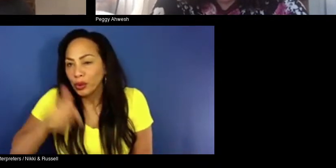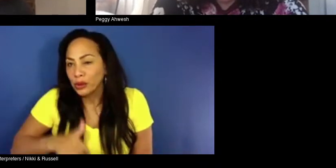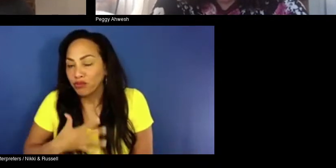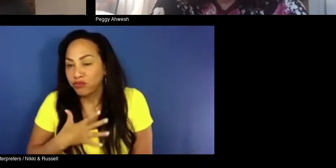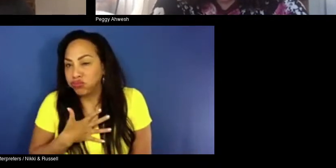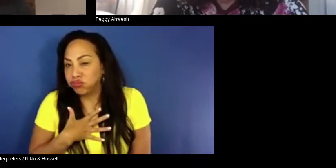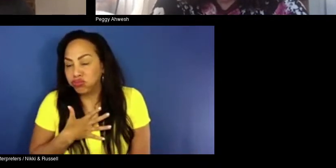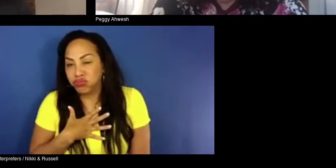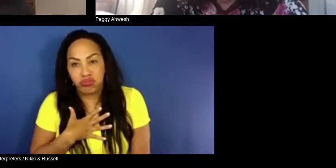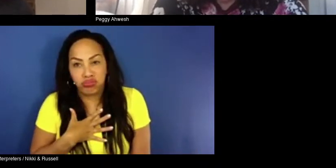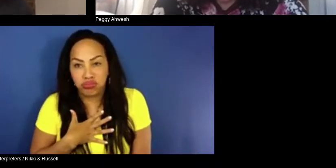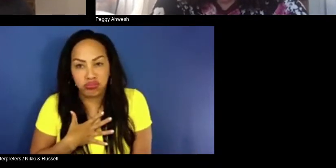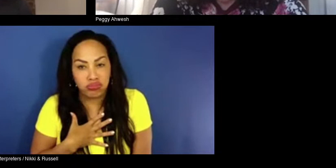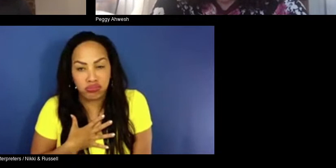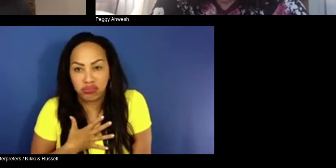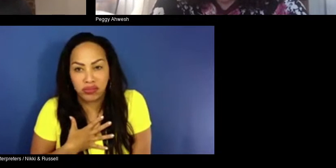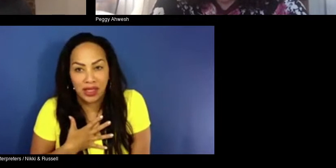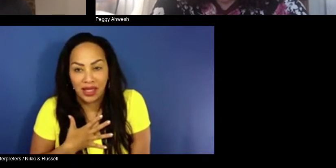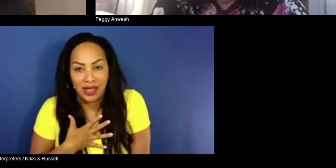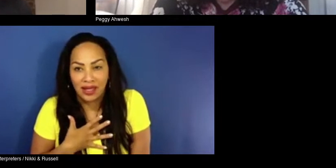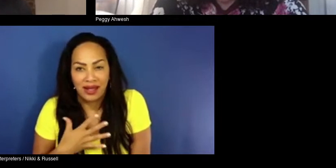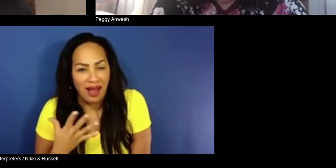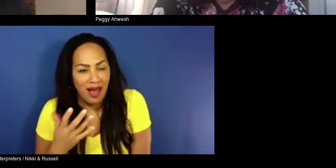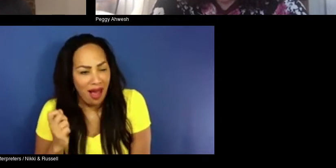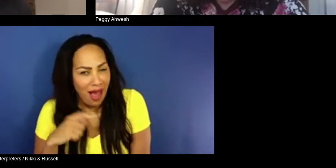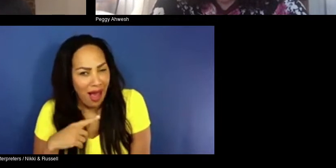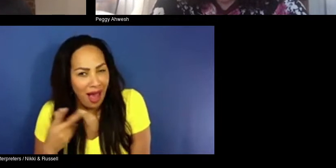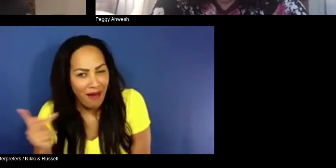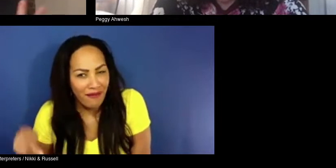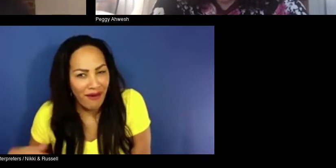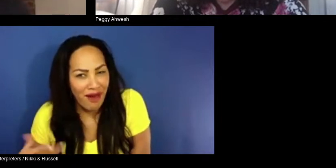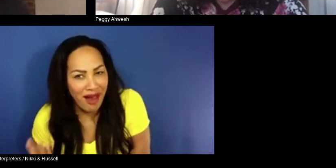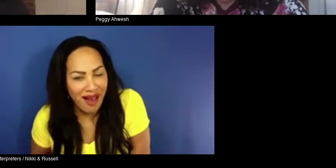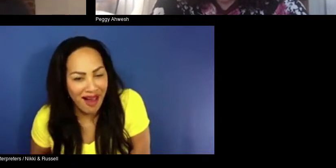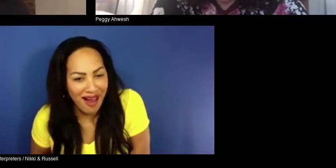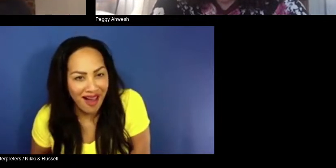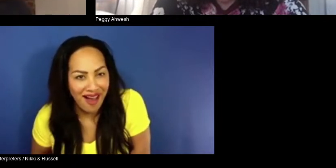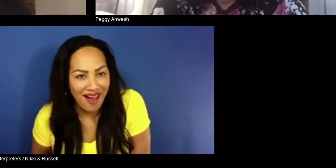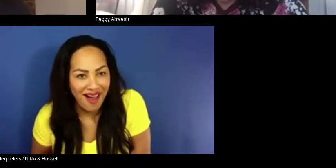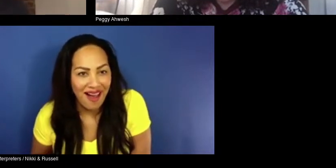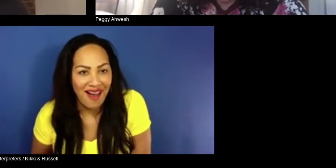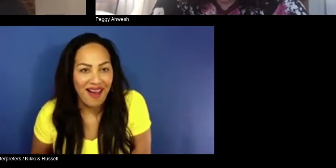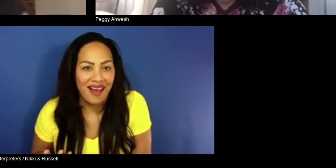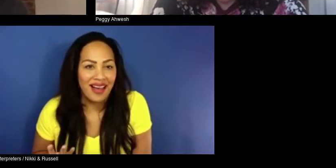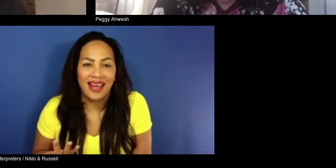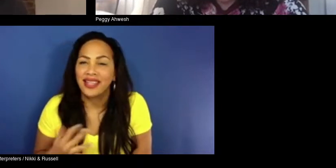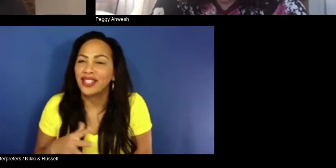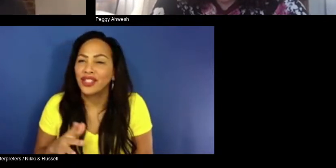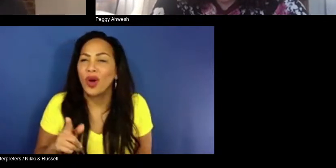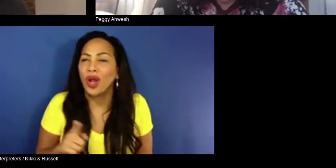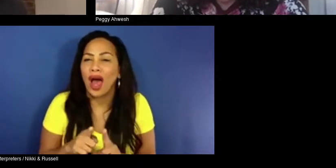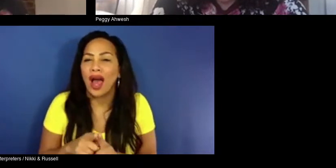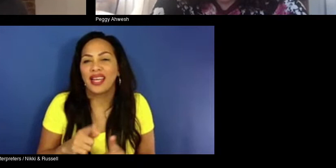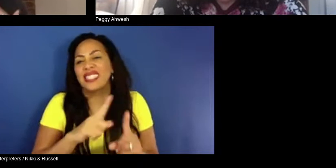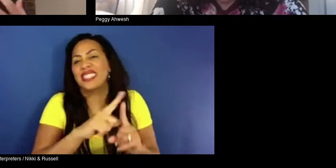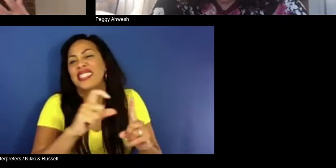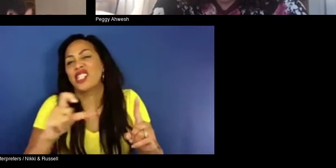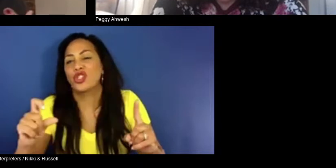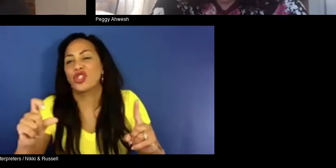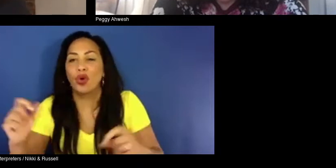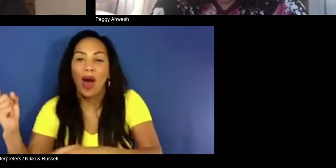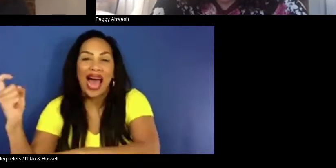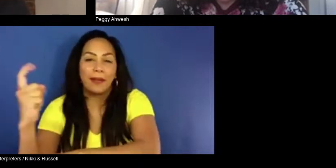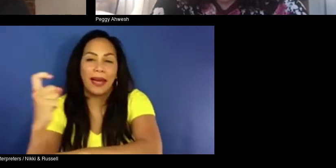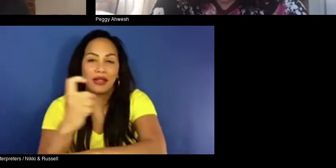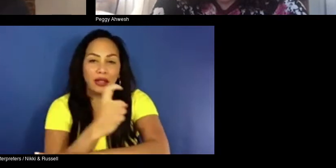uncanny. And it's not the kind of, you know, so-called uncanny valley where it's a digital animation that is